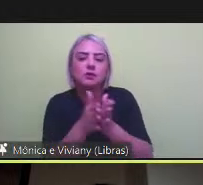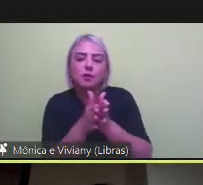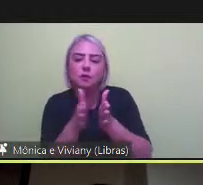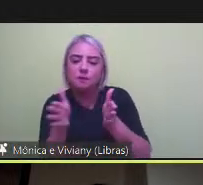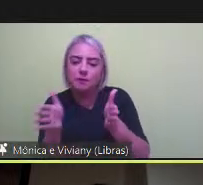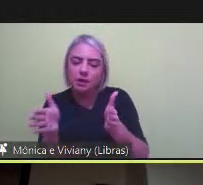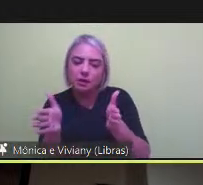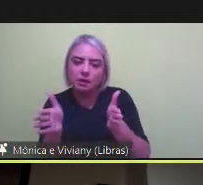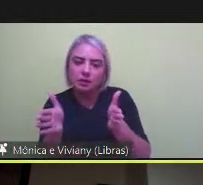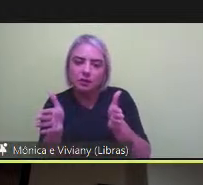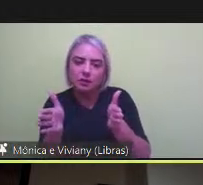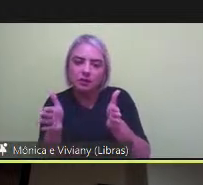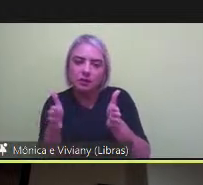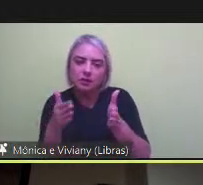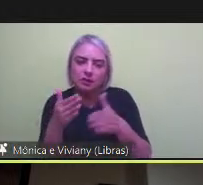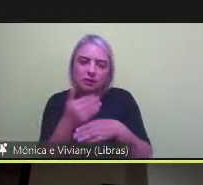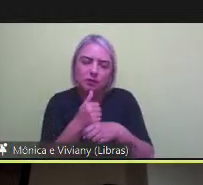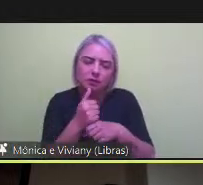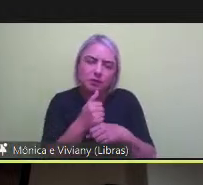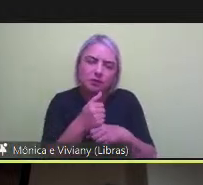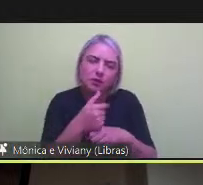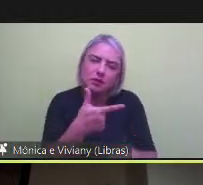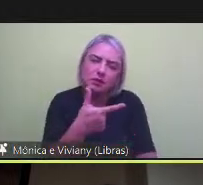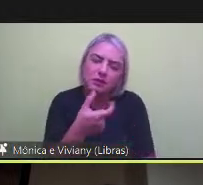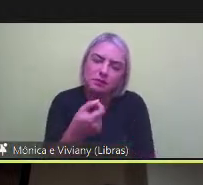that happened in the period of